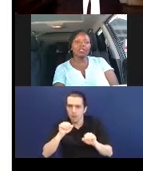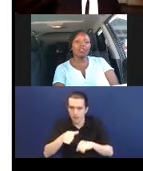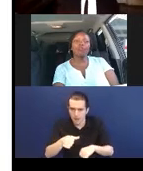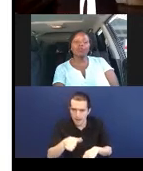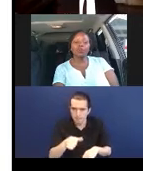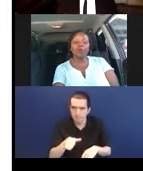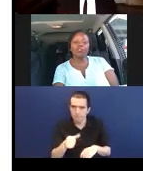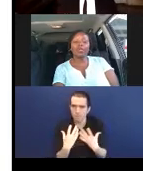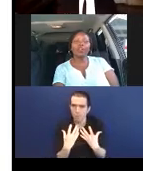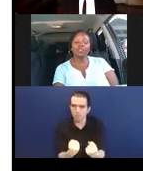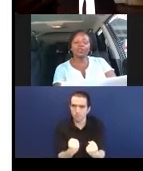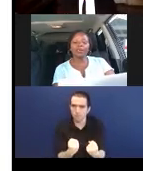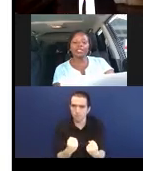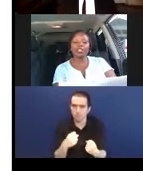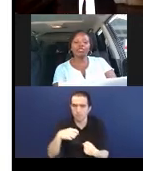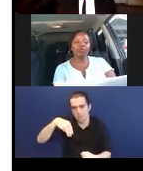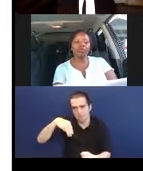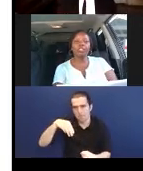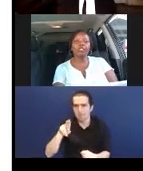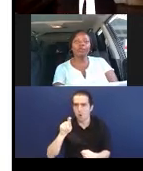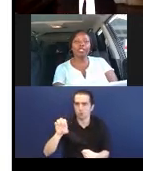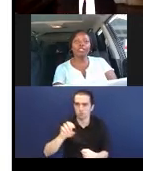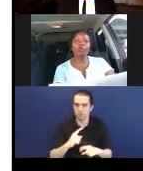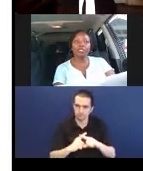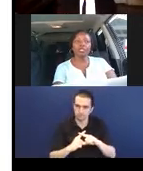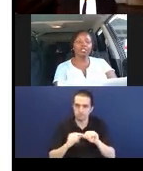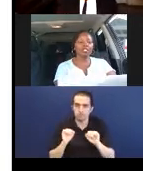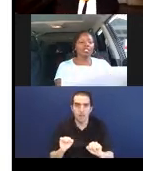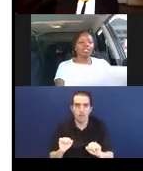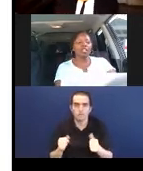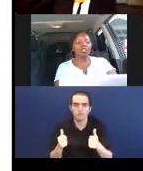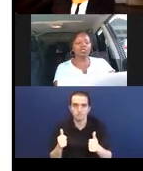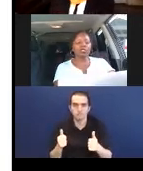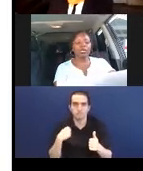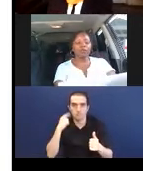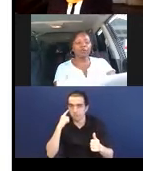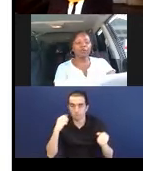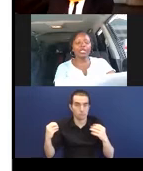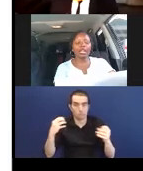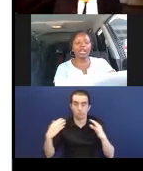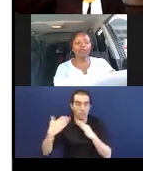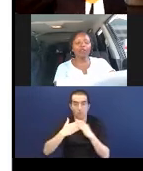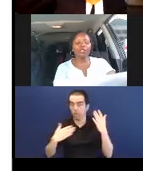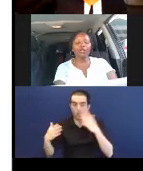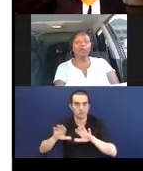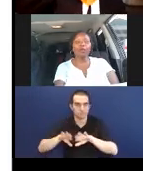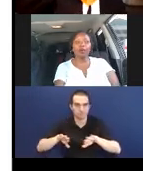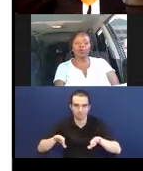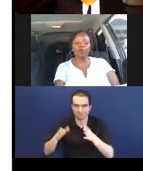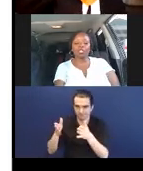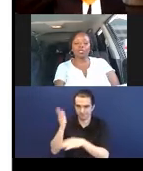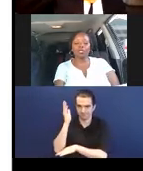assistance, food, welfare, medicine, unusual medicine procedures. There was also unemployment and lack of